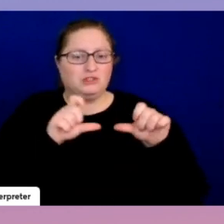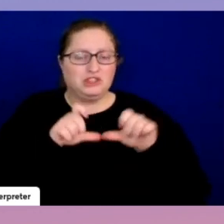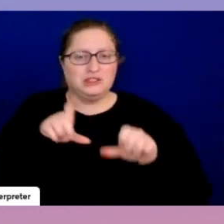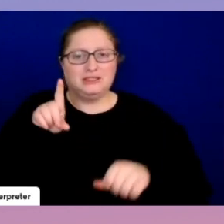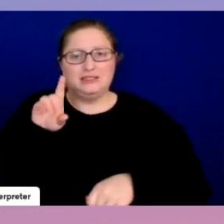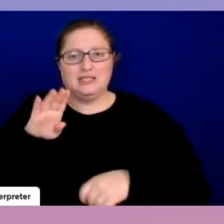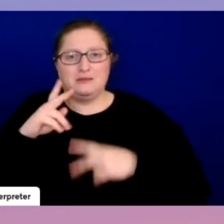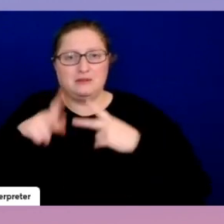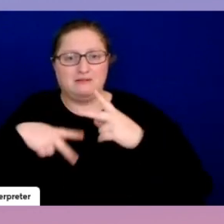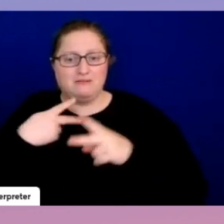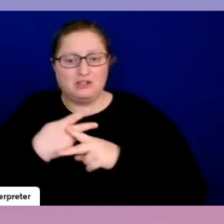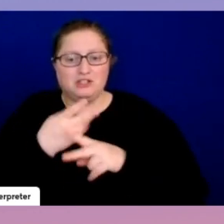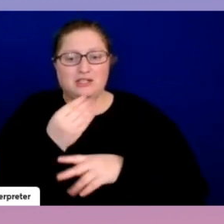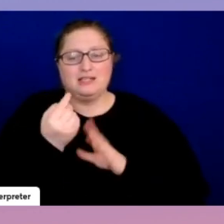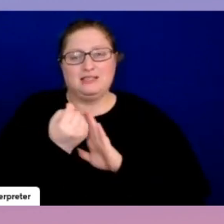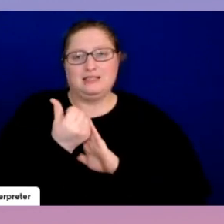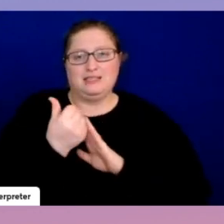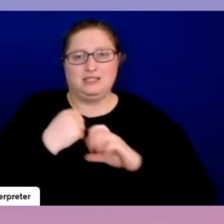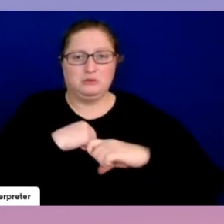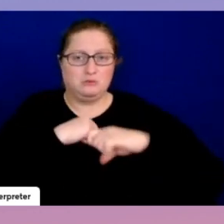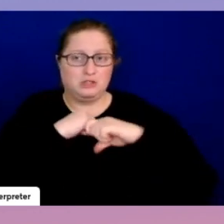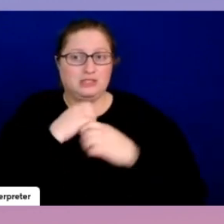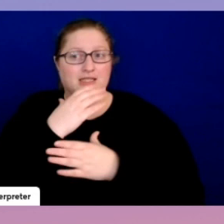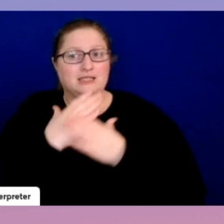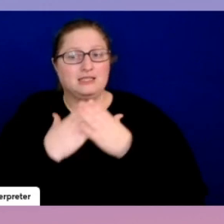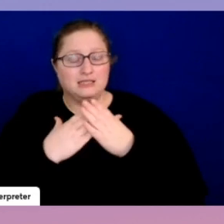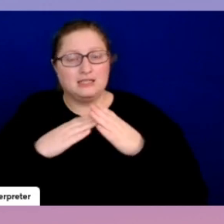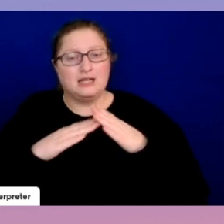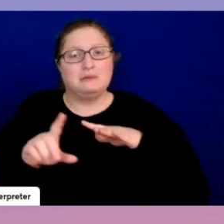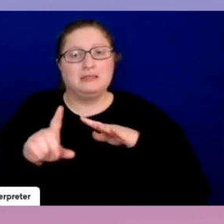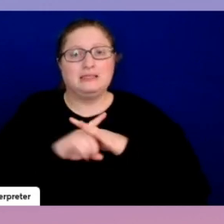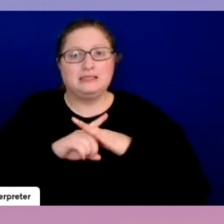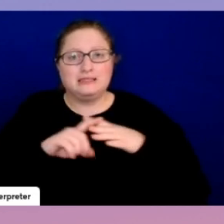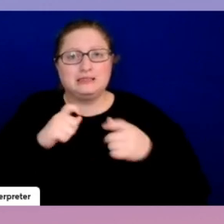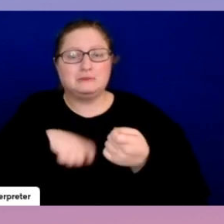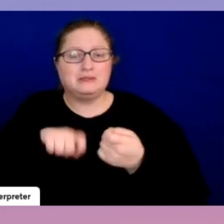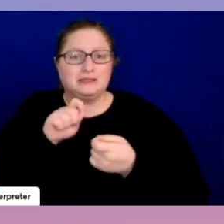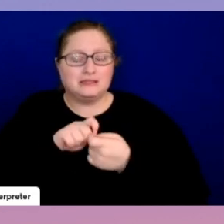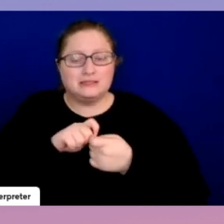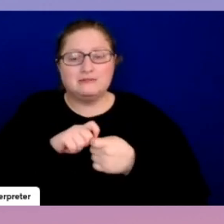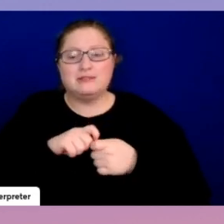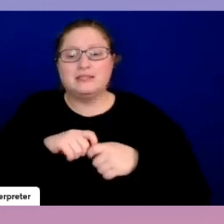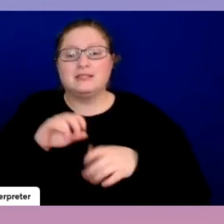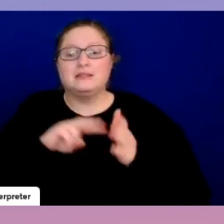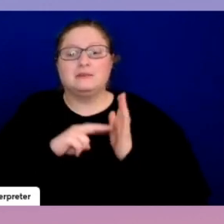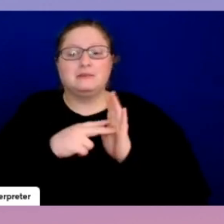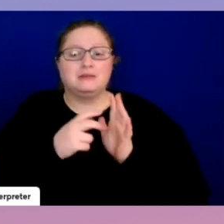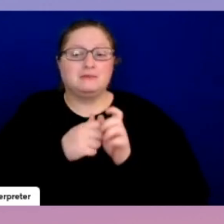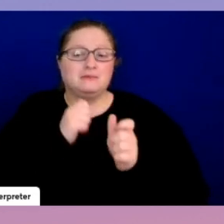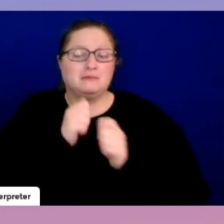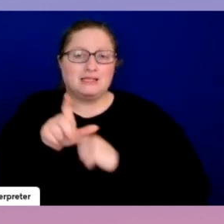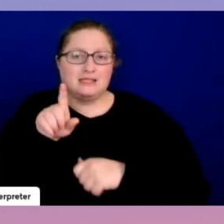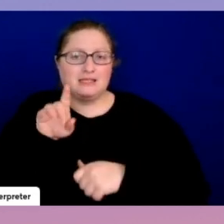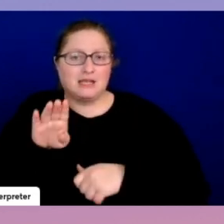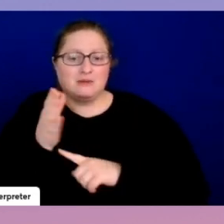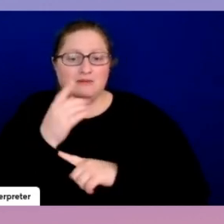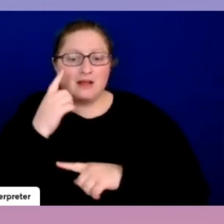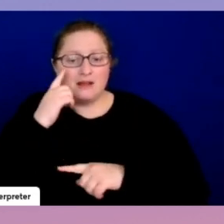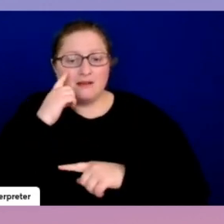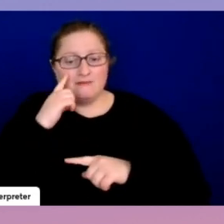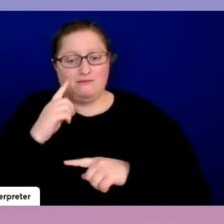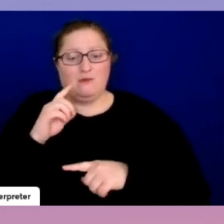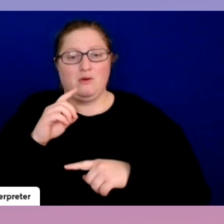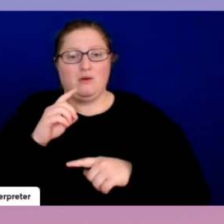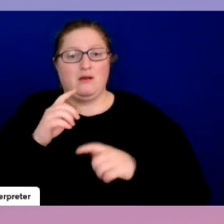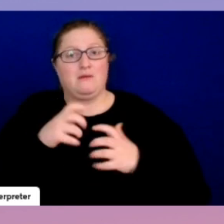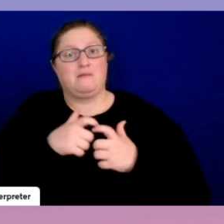deletion protection. Some instance-specific configurations include passing a database flag for max connection, setting